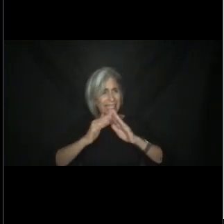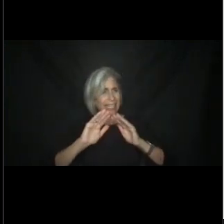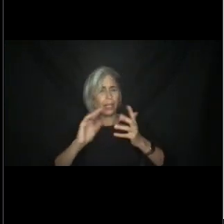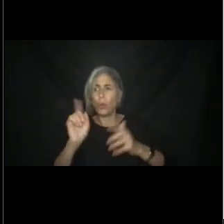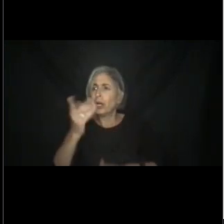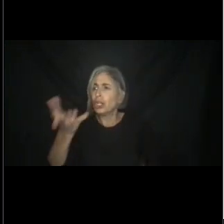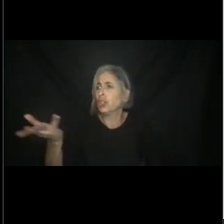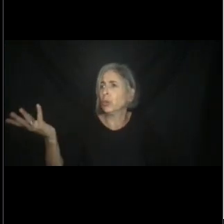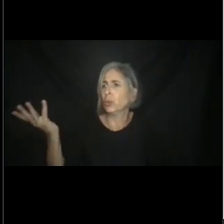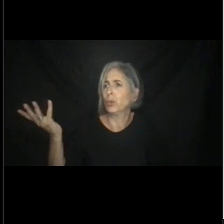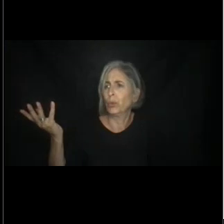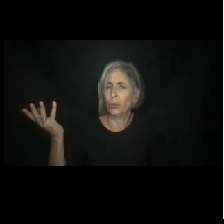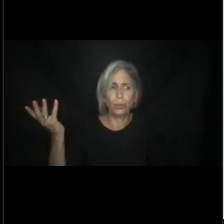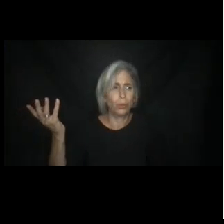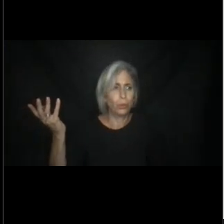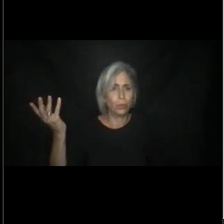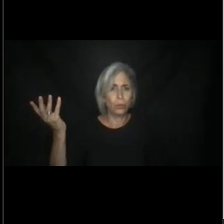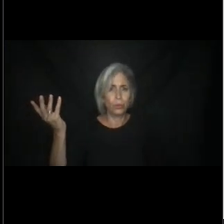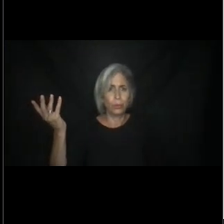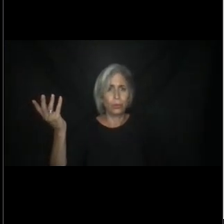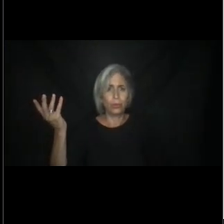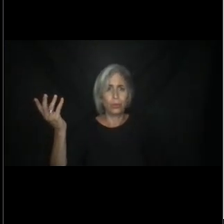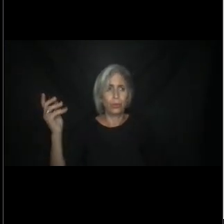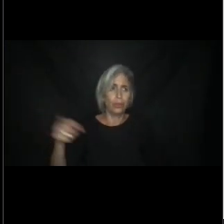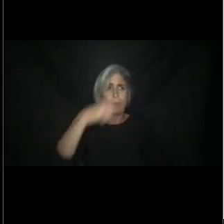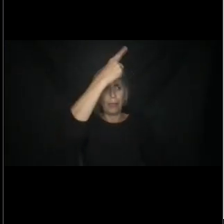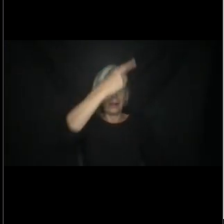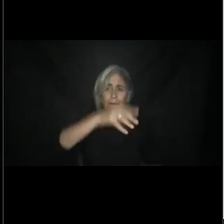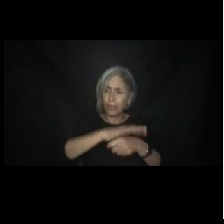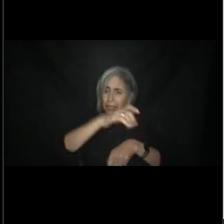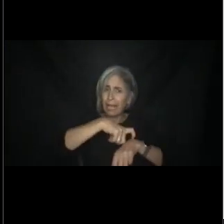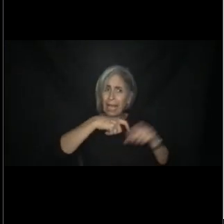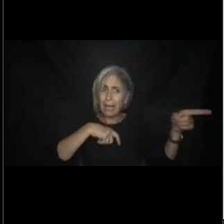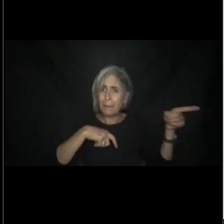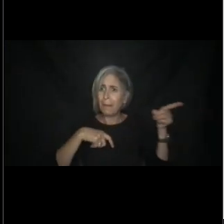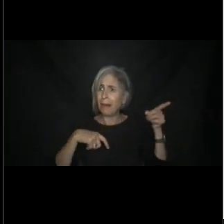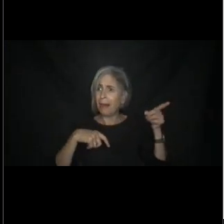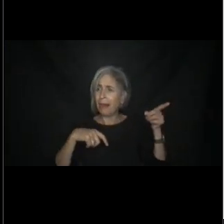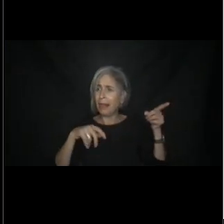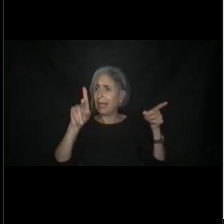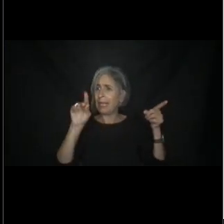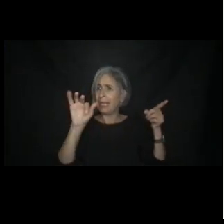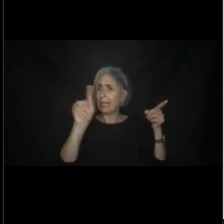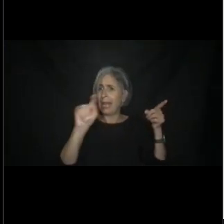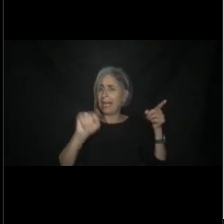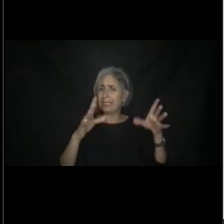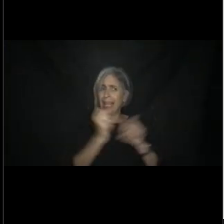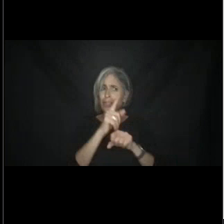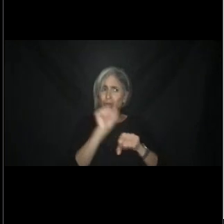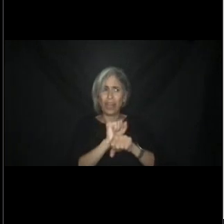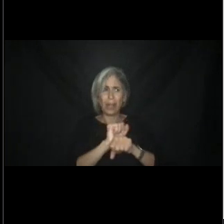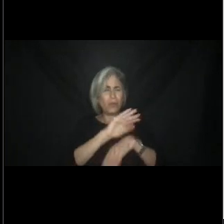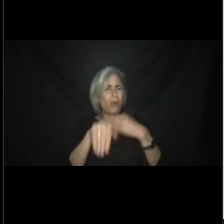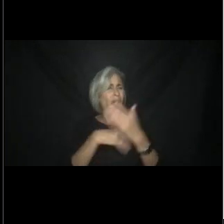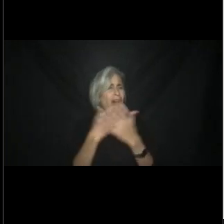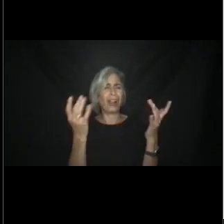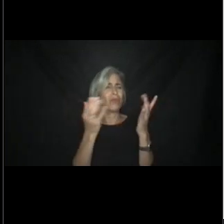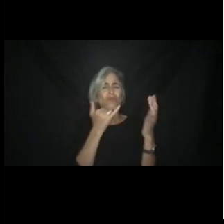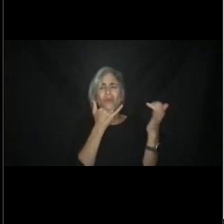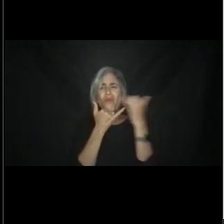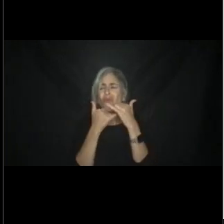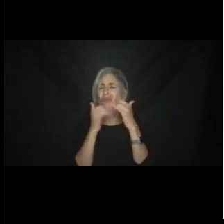are you? You're up there full-time because Kat's got you a job. All corrupt. You're all corrupt. Even the new